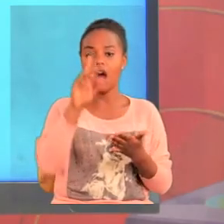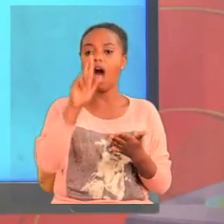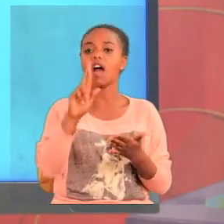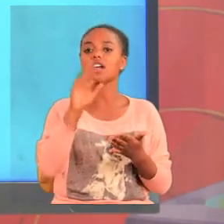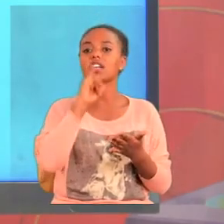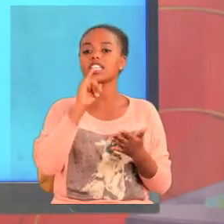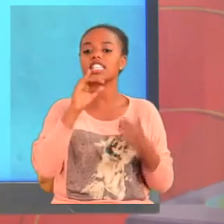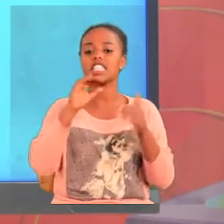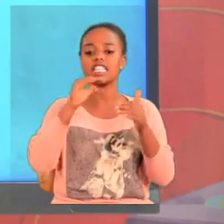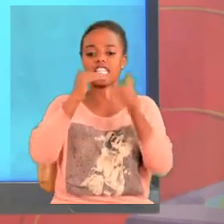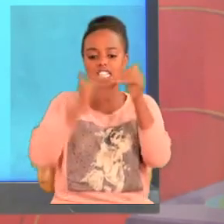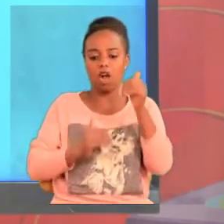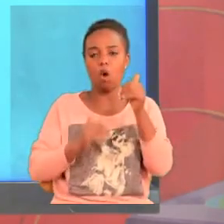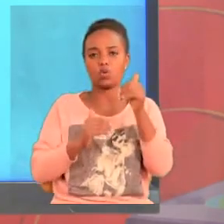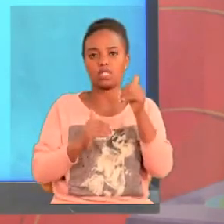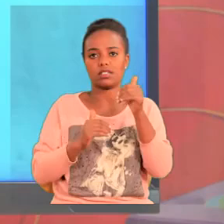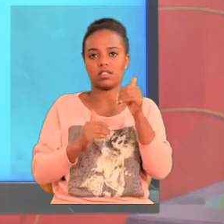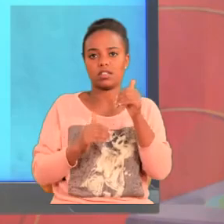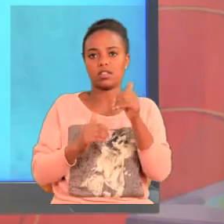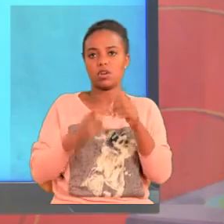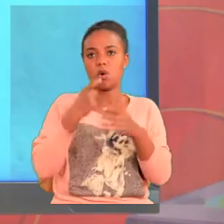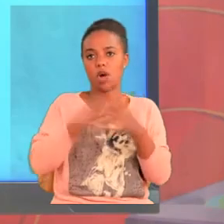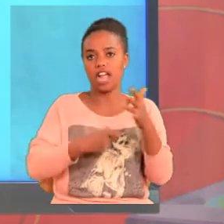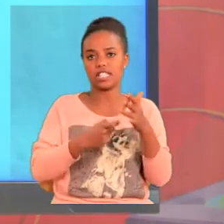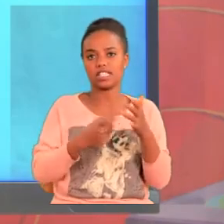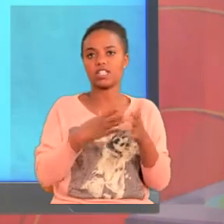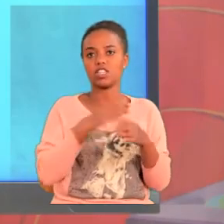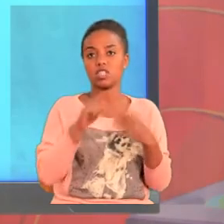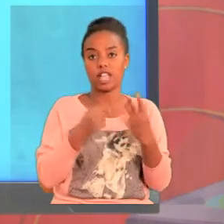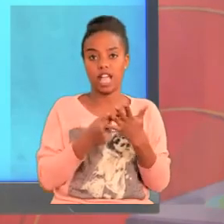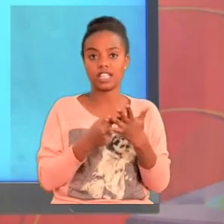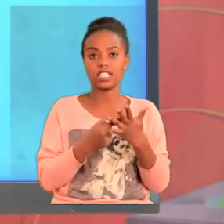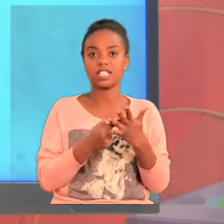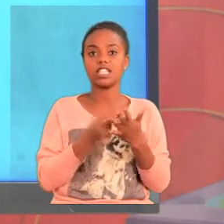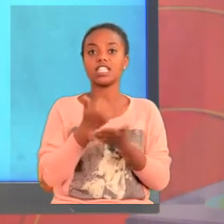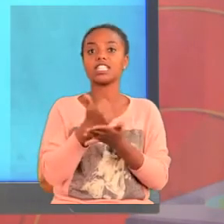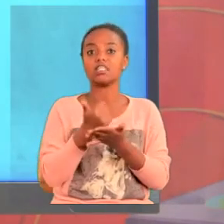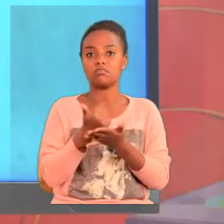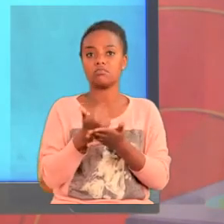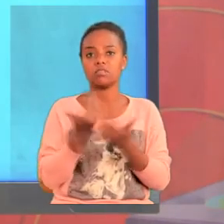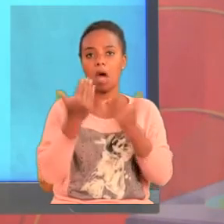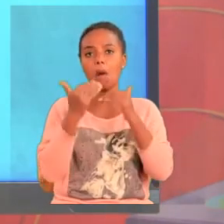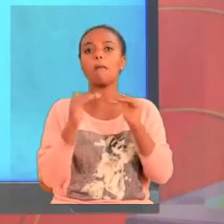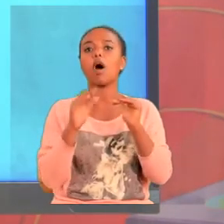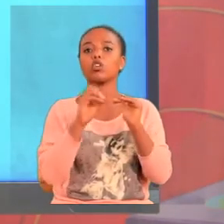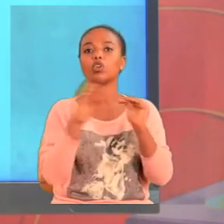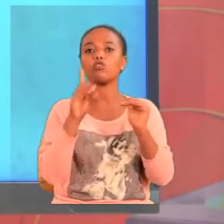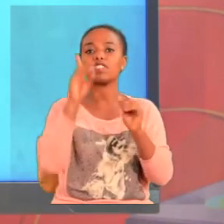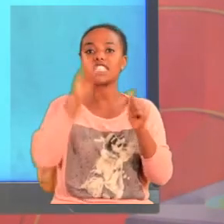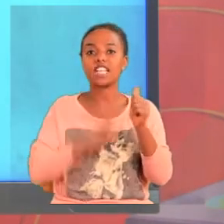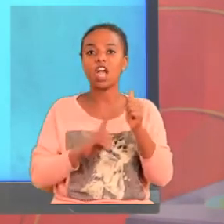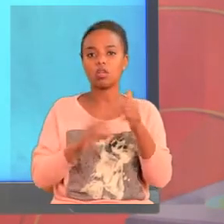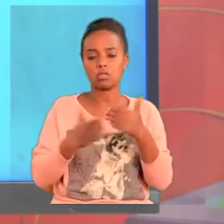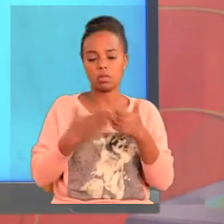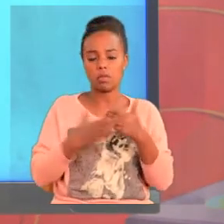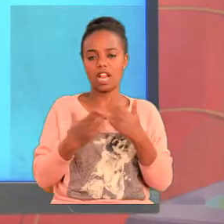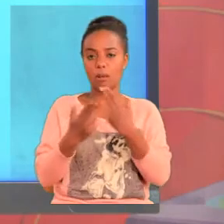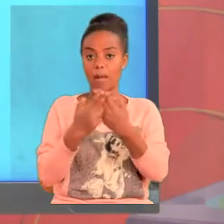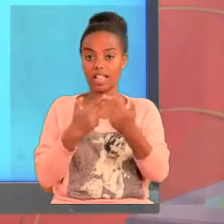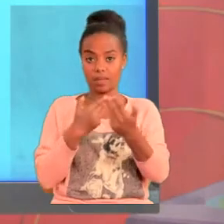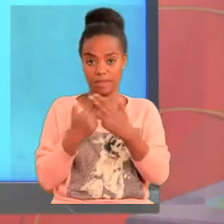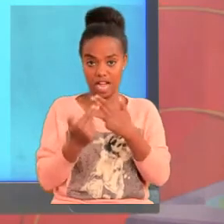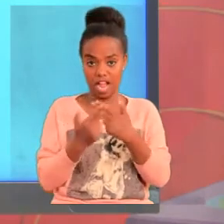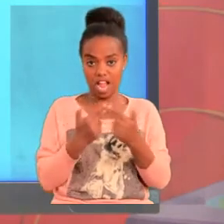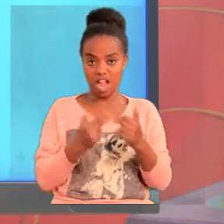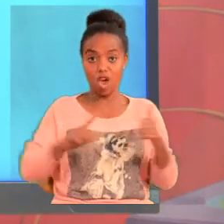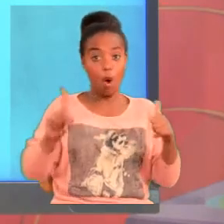a discount rate, then the amount of discount is given by simply multiplying